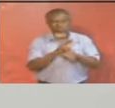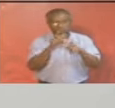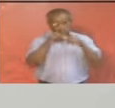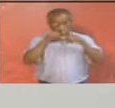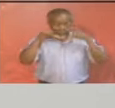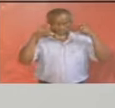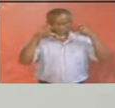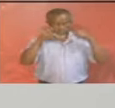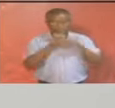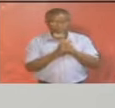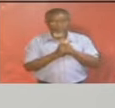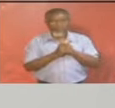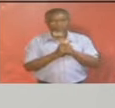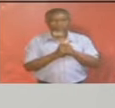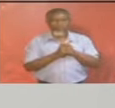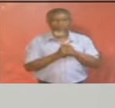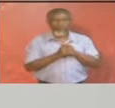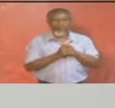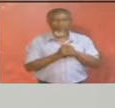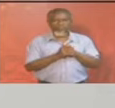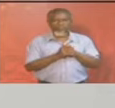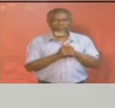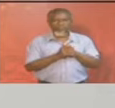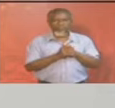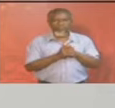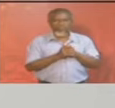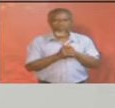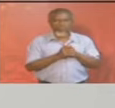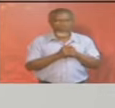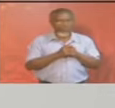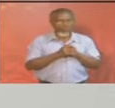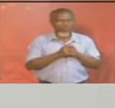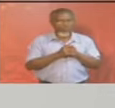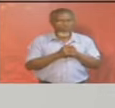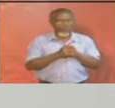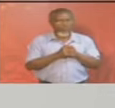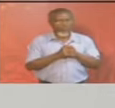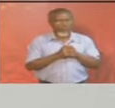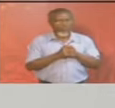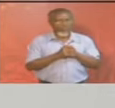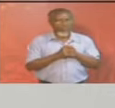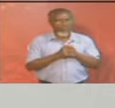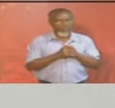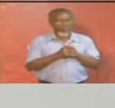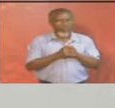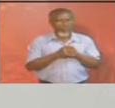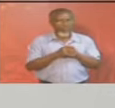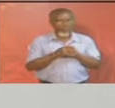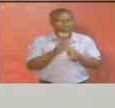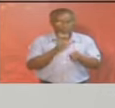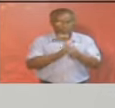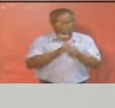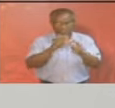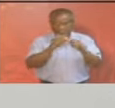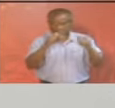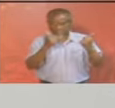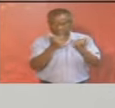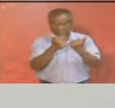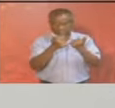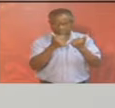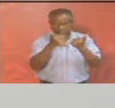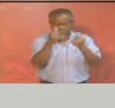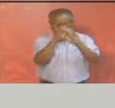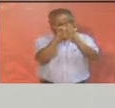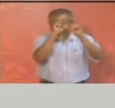quoted, the advice that we should be vigilant but not panic is advice that I would certainly endorse. That's exactly what we have been